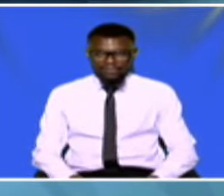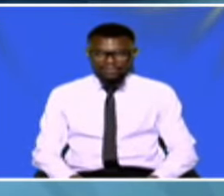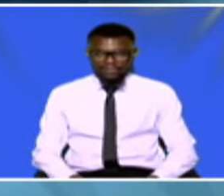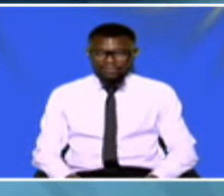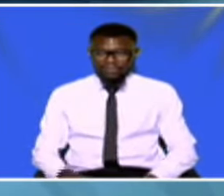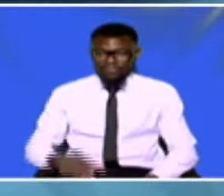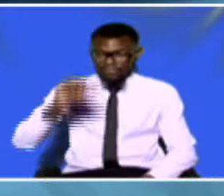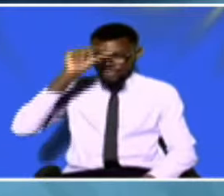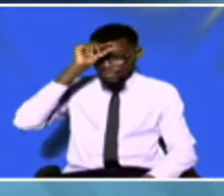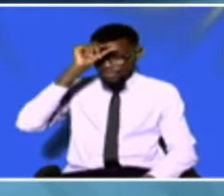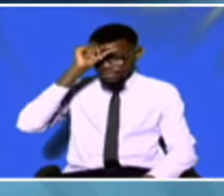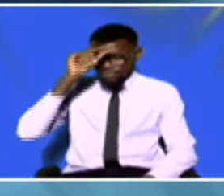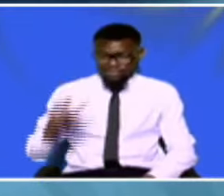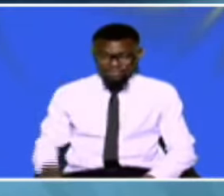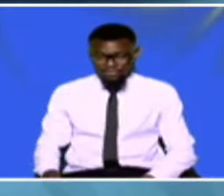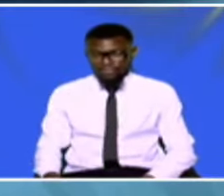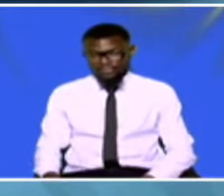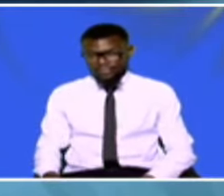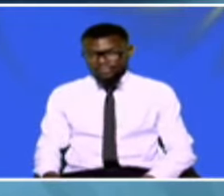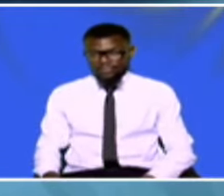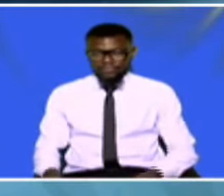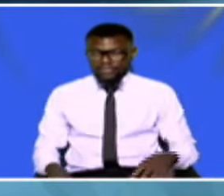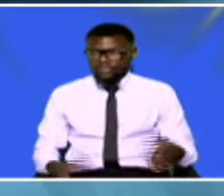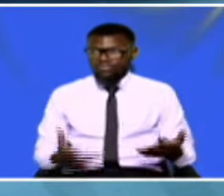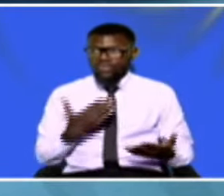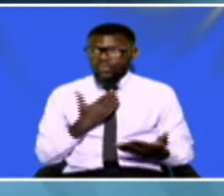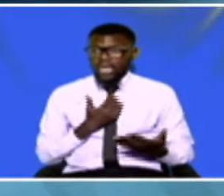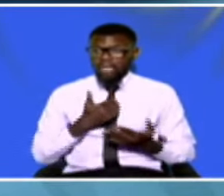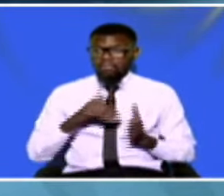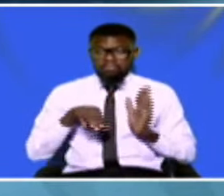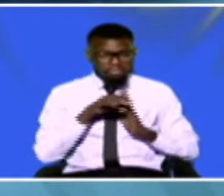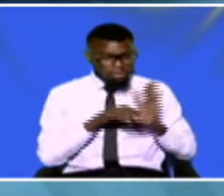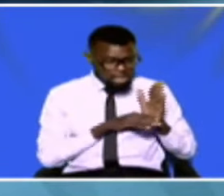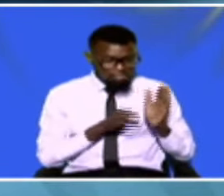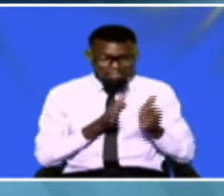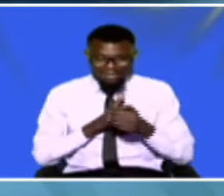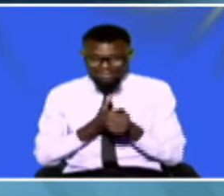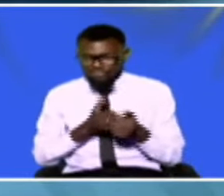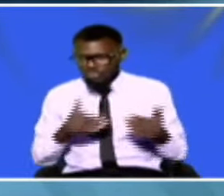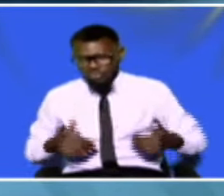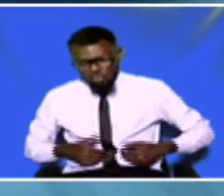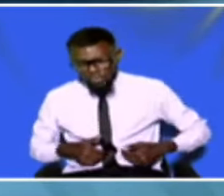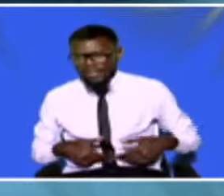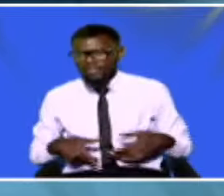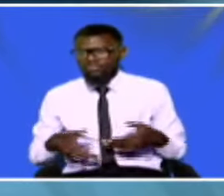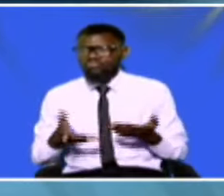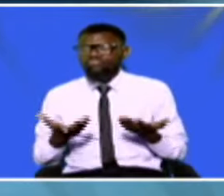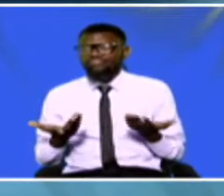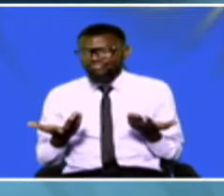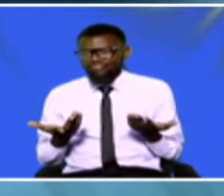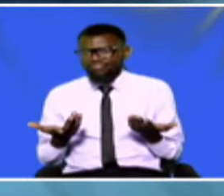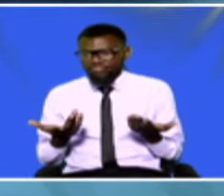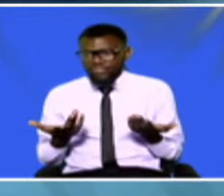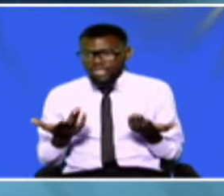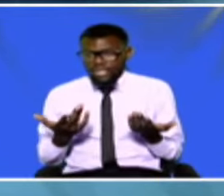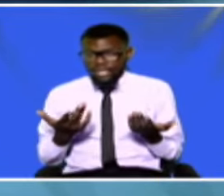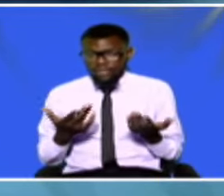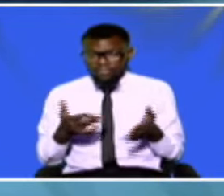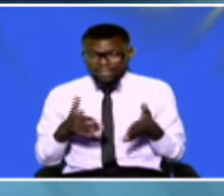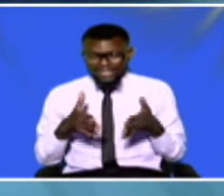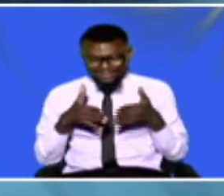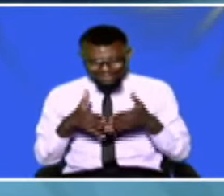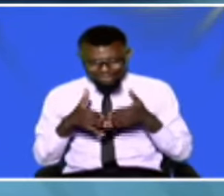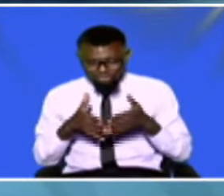And the government is calling for robust support programs to guide adolescents and youth through the intricate landscape of sexual